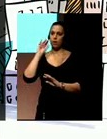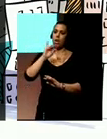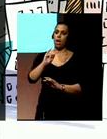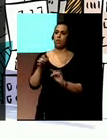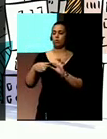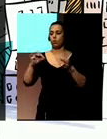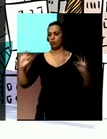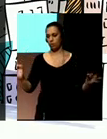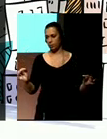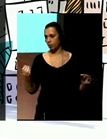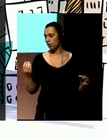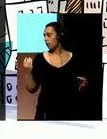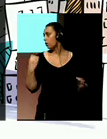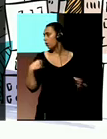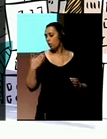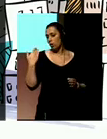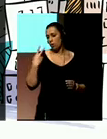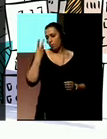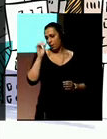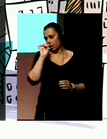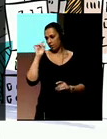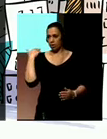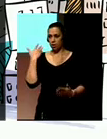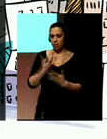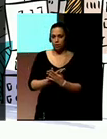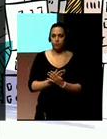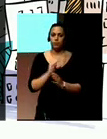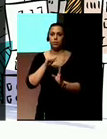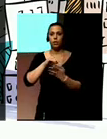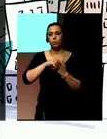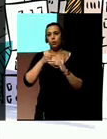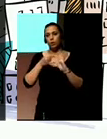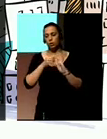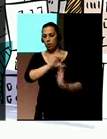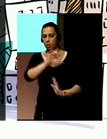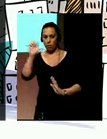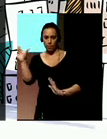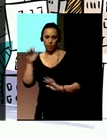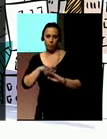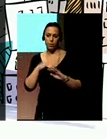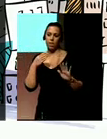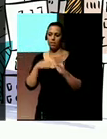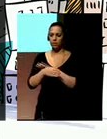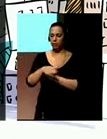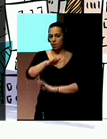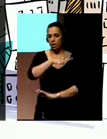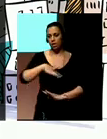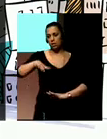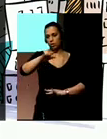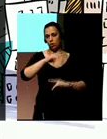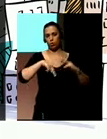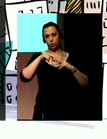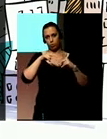accessibility in public buildings. During the last year, she has been participating in several